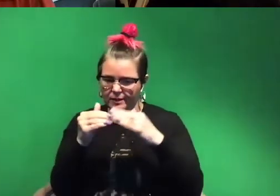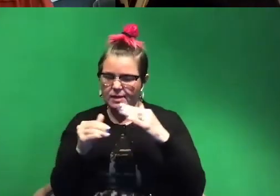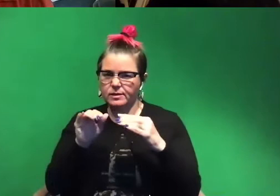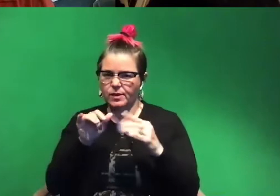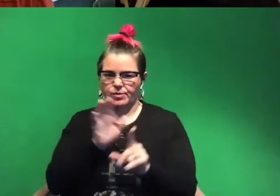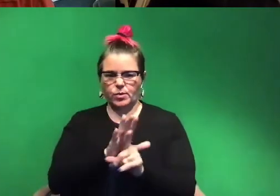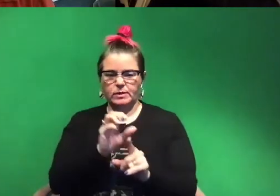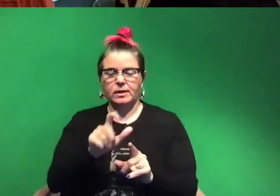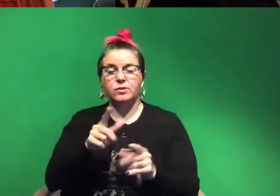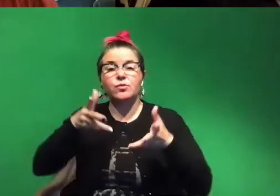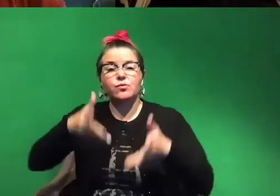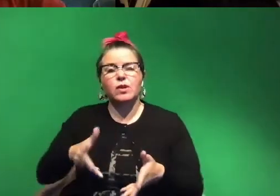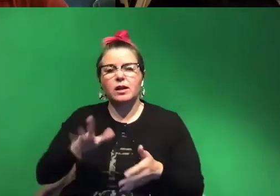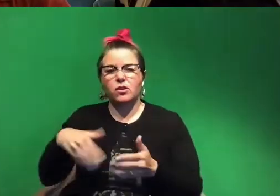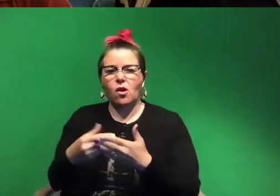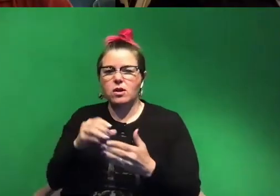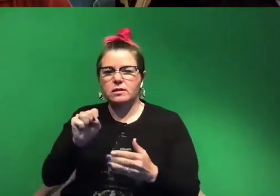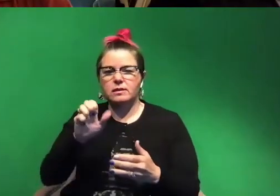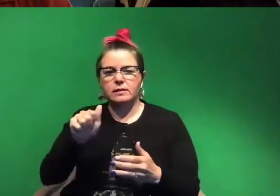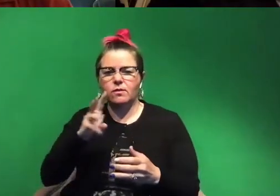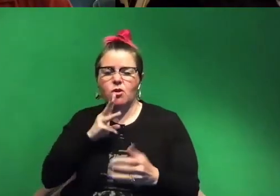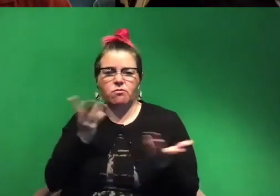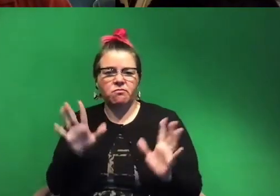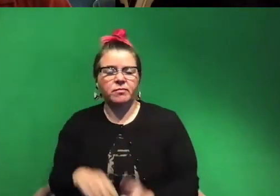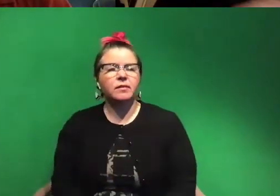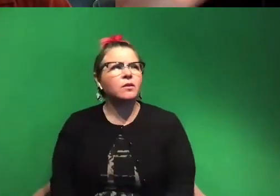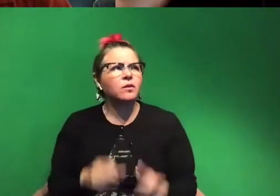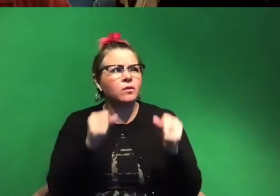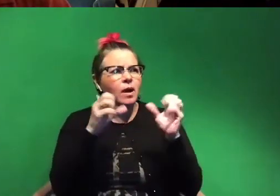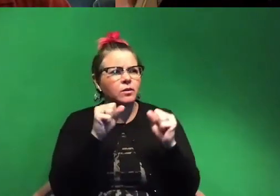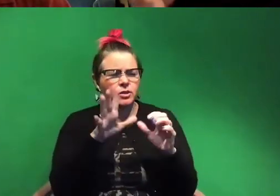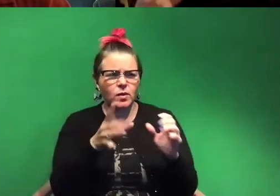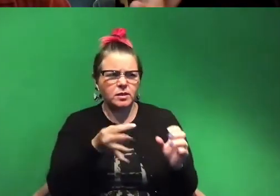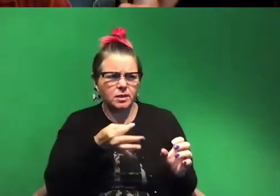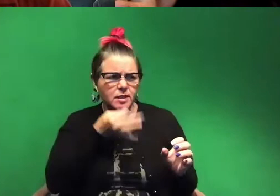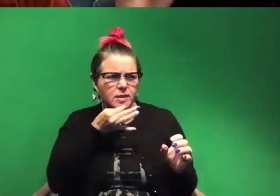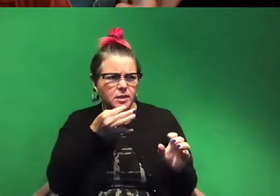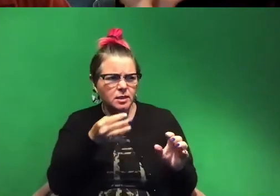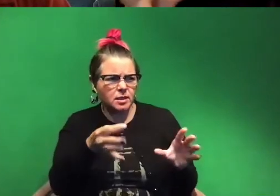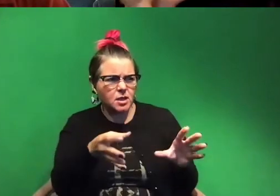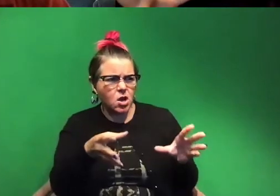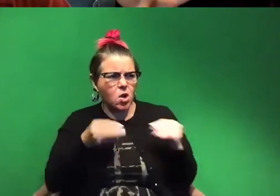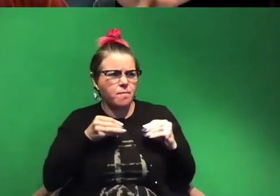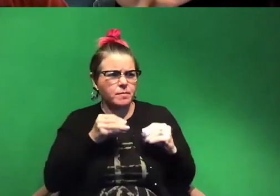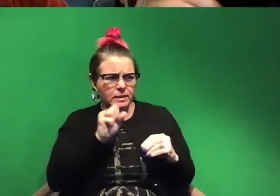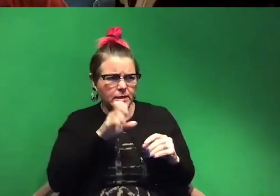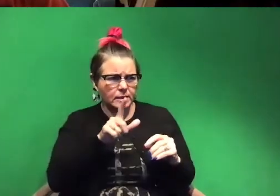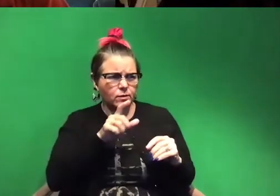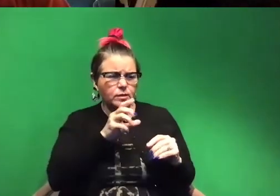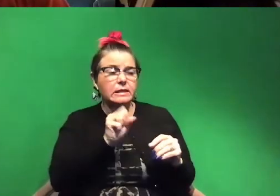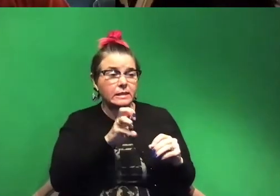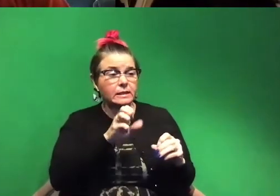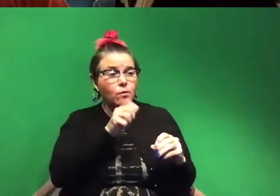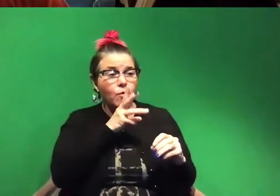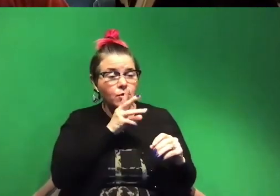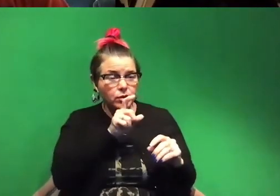The rest is all seawater. Wow. So is it just very good at like holding seawater where it is? Exactly, yeah. So